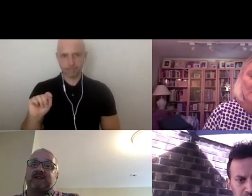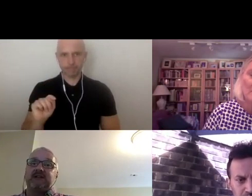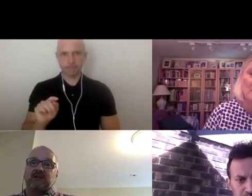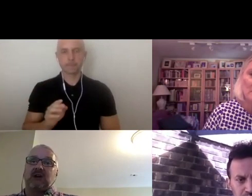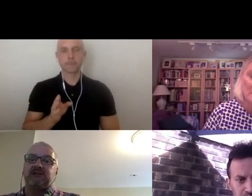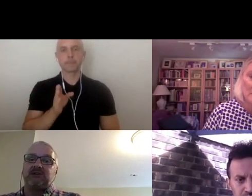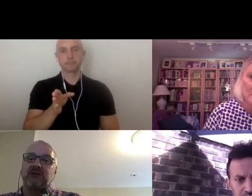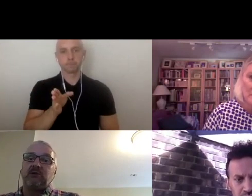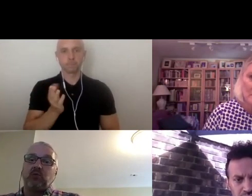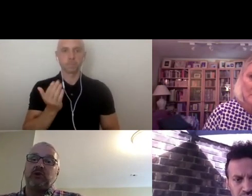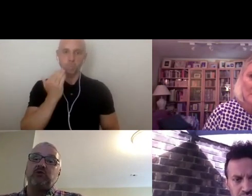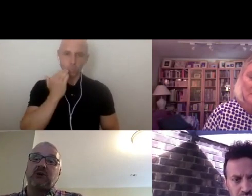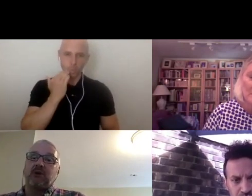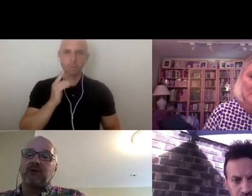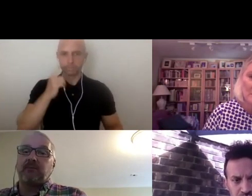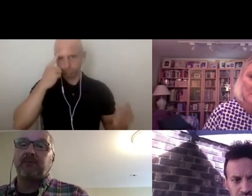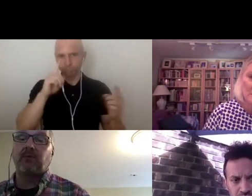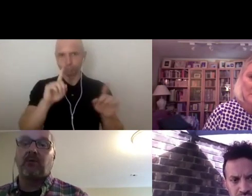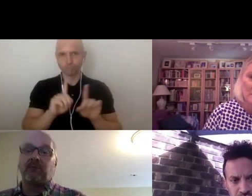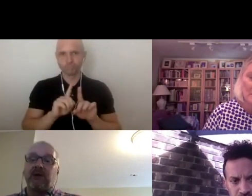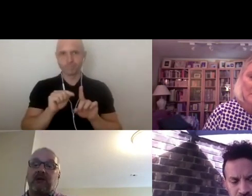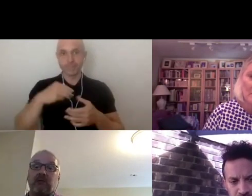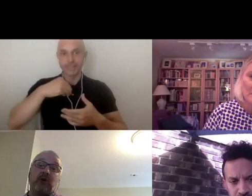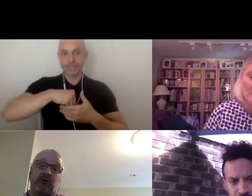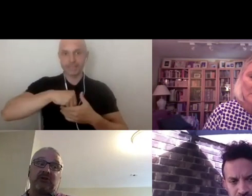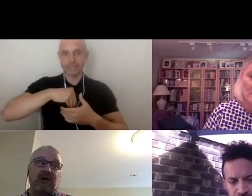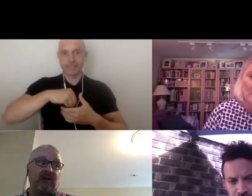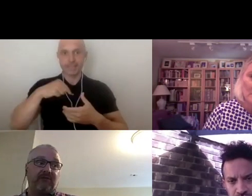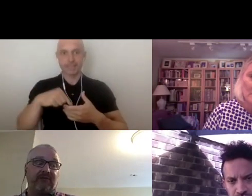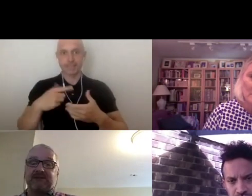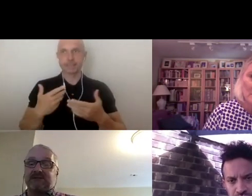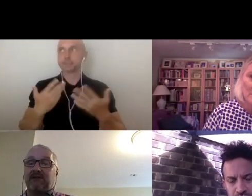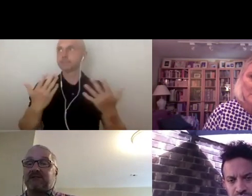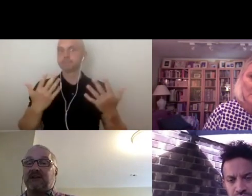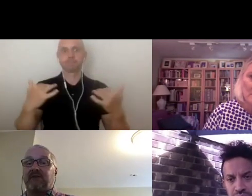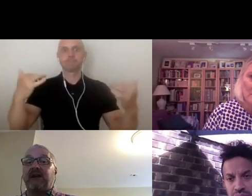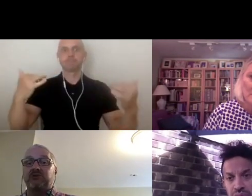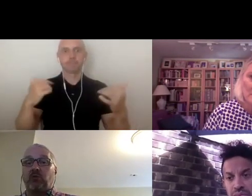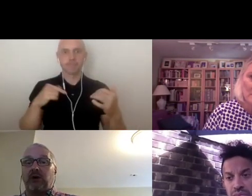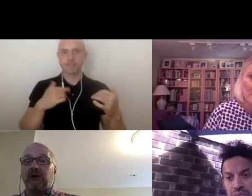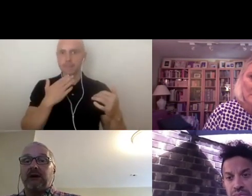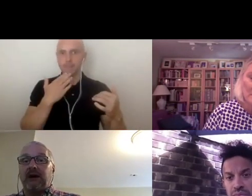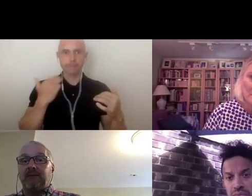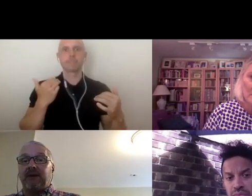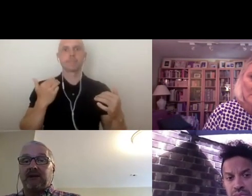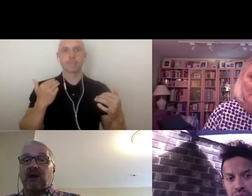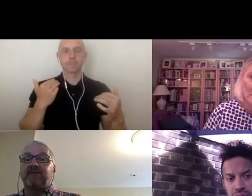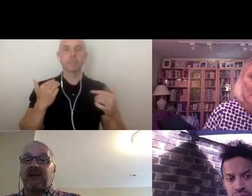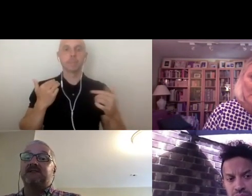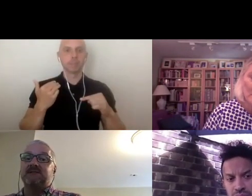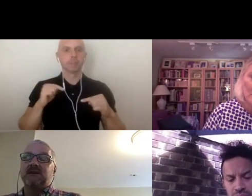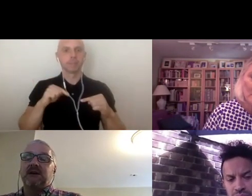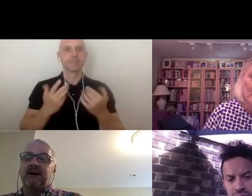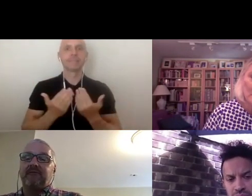it's a lot easier, and that when you do come out into the public realm, the burden you're talking of is obviously a financial one in a lot